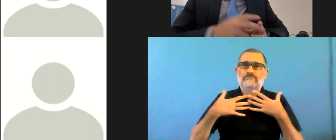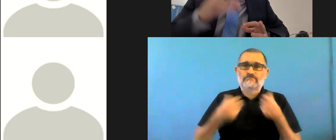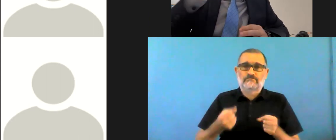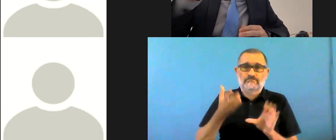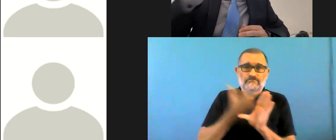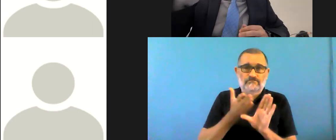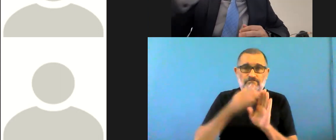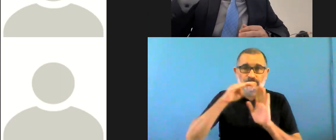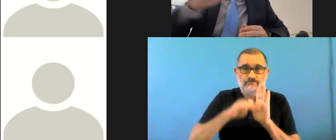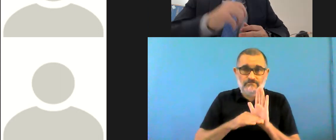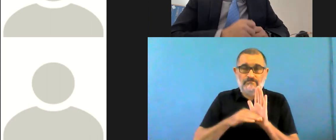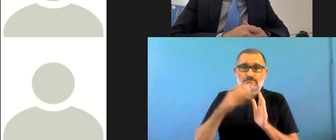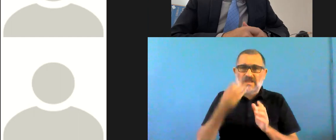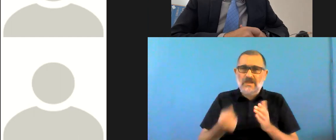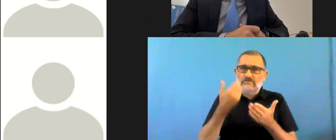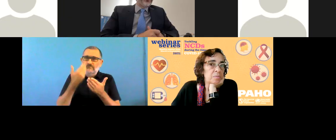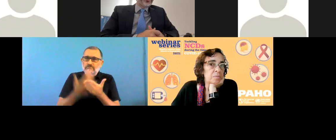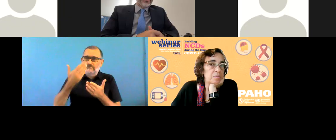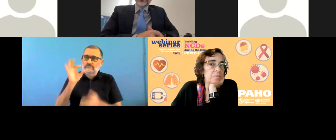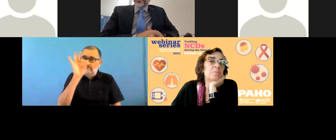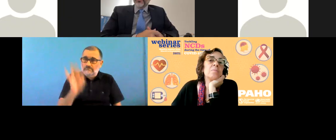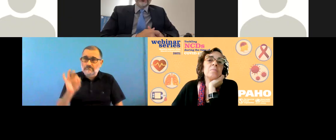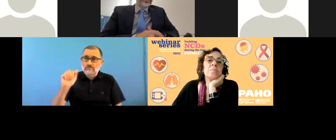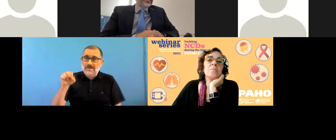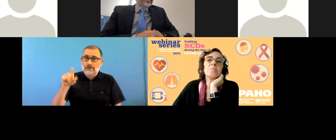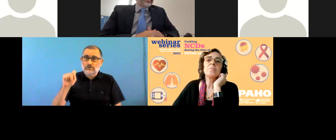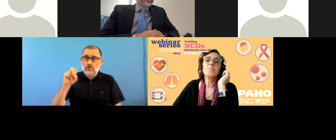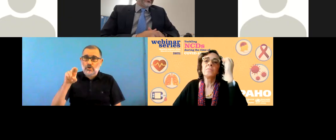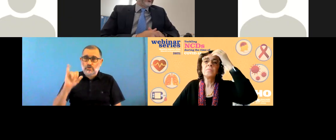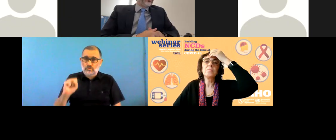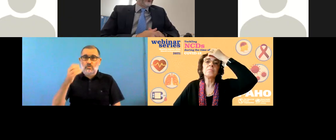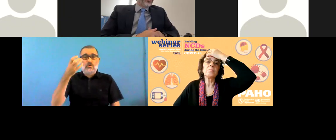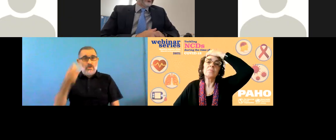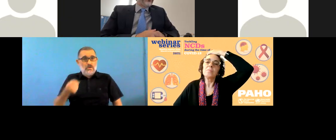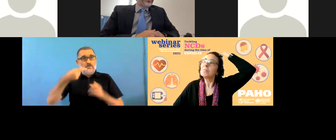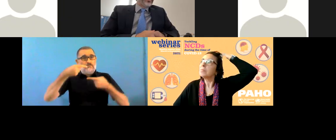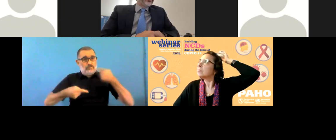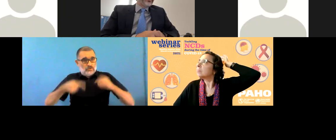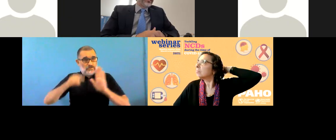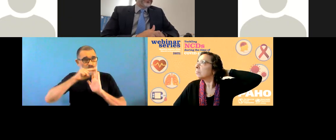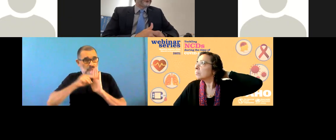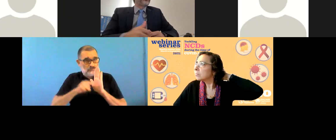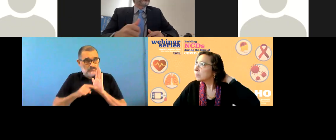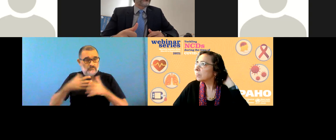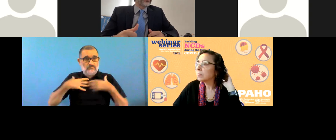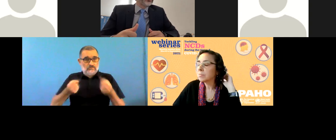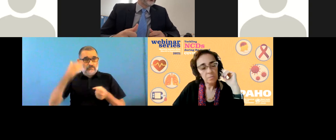the focus on community mental health? And what can be the